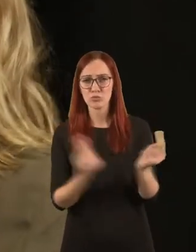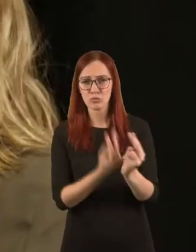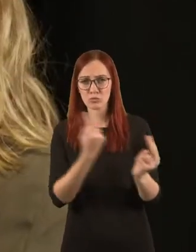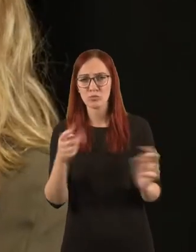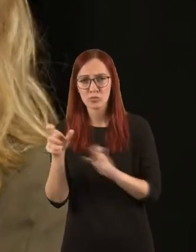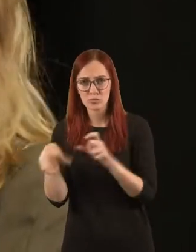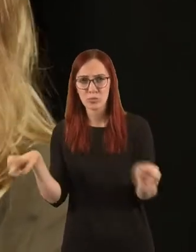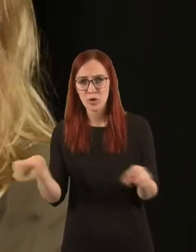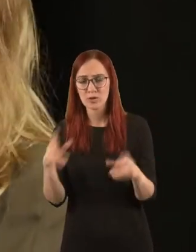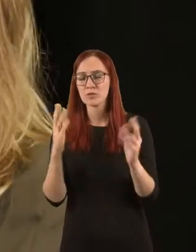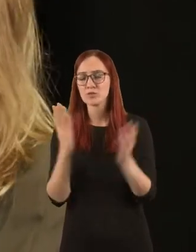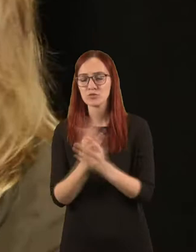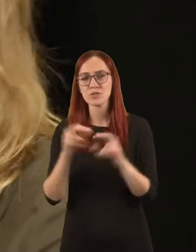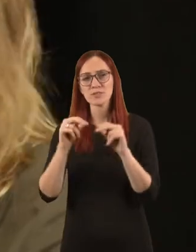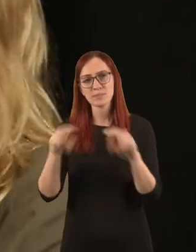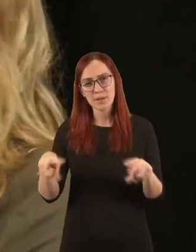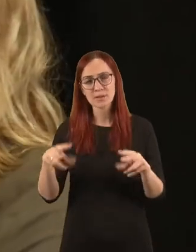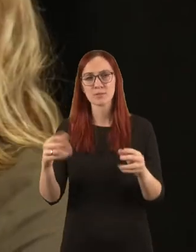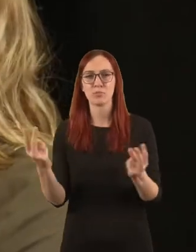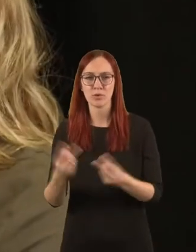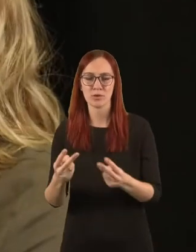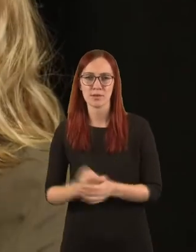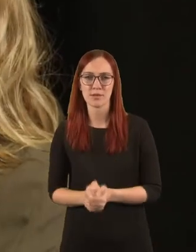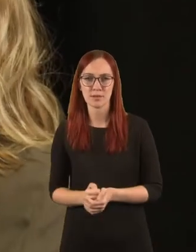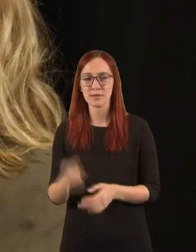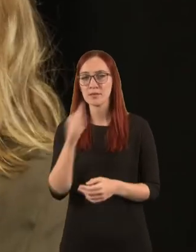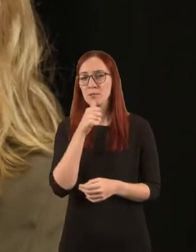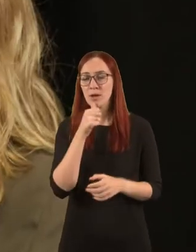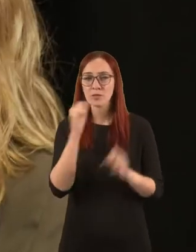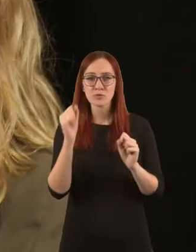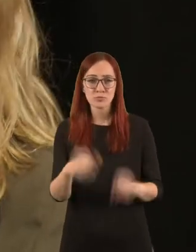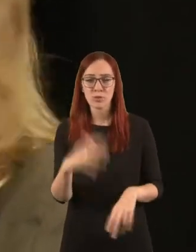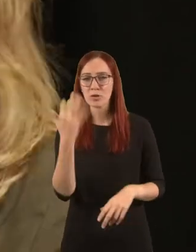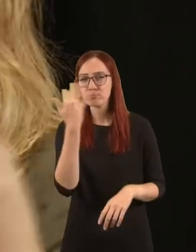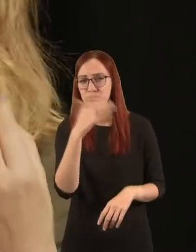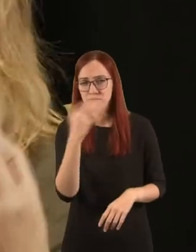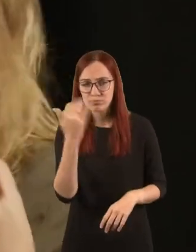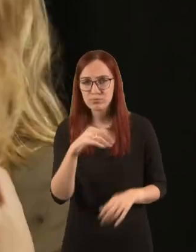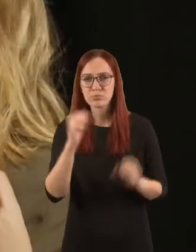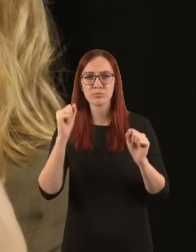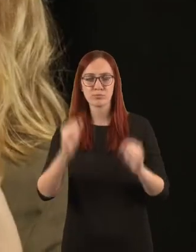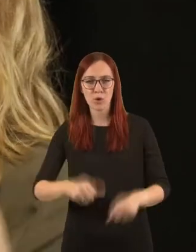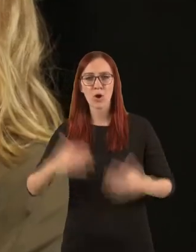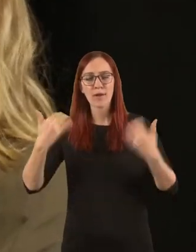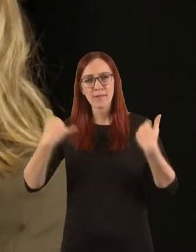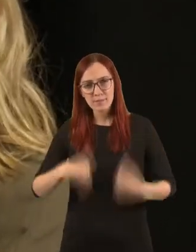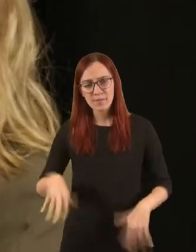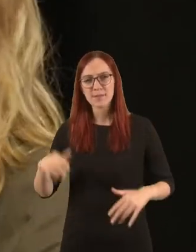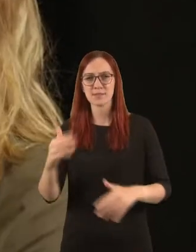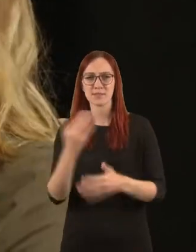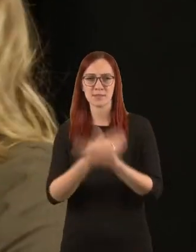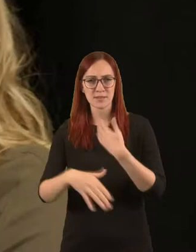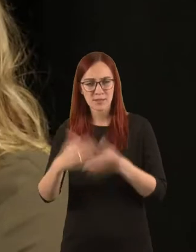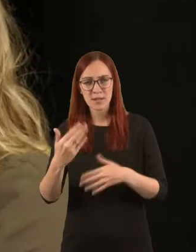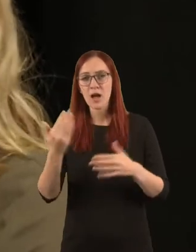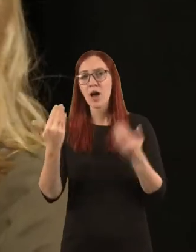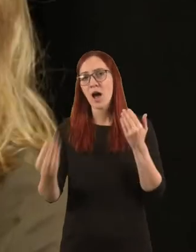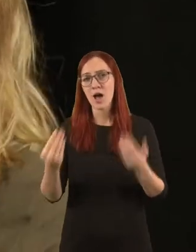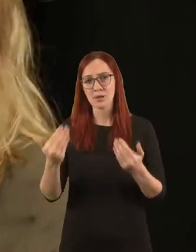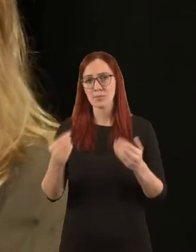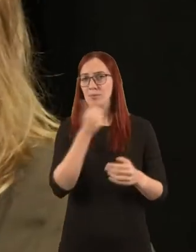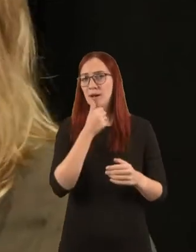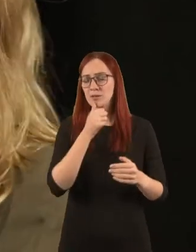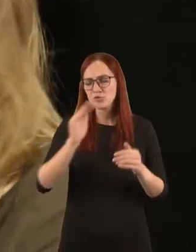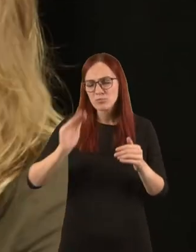don't forget that every member of society has a certain particular or peculiar needs.